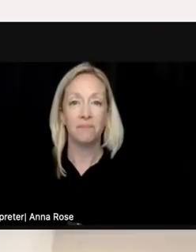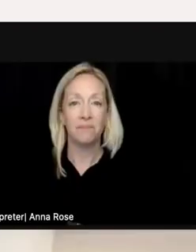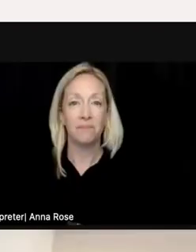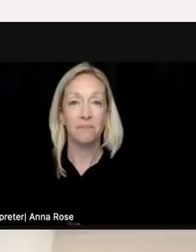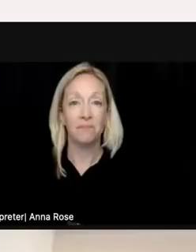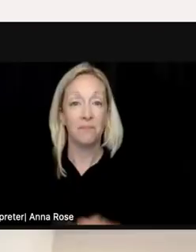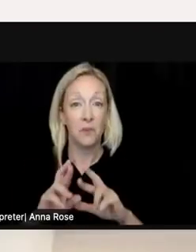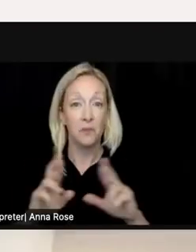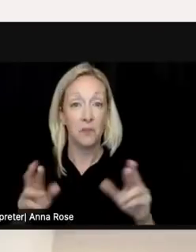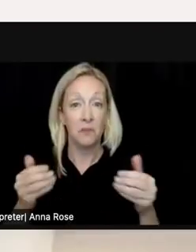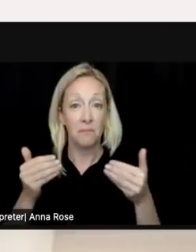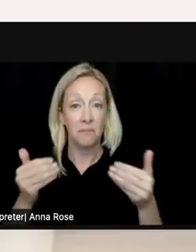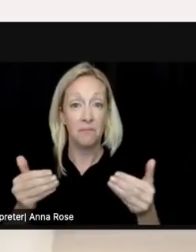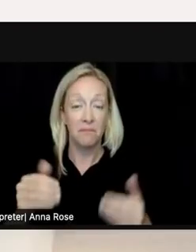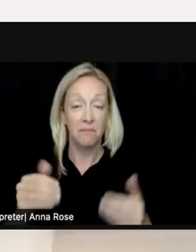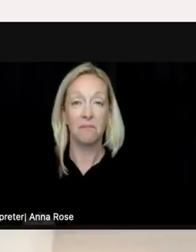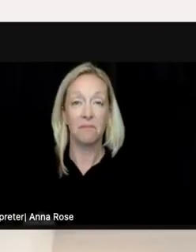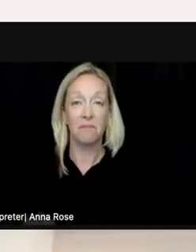All right.